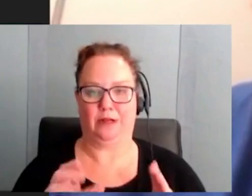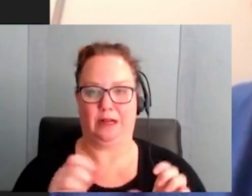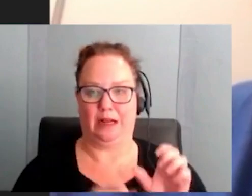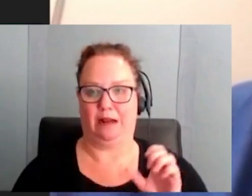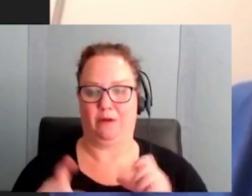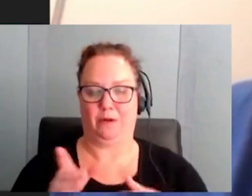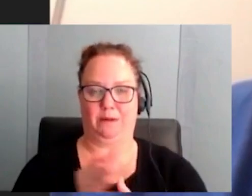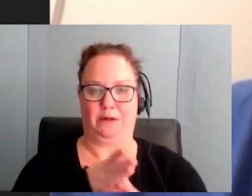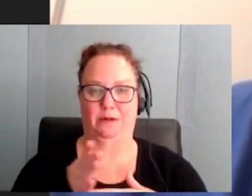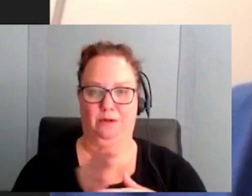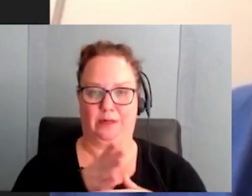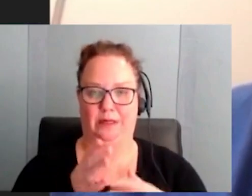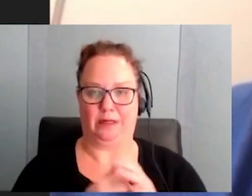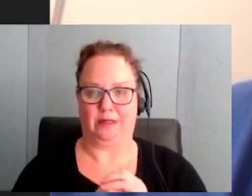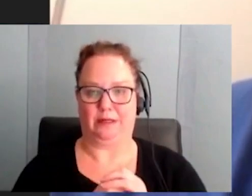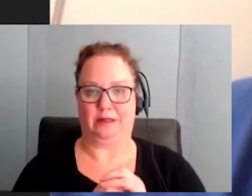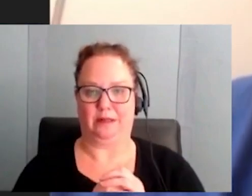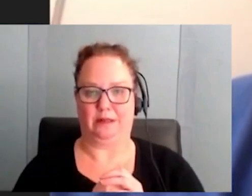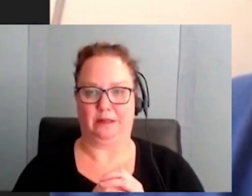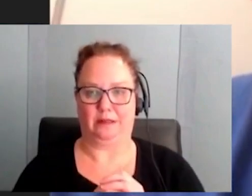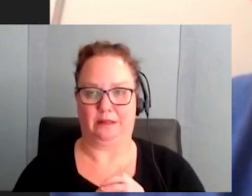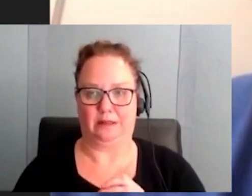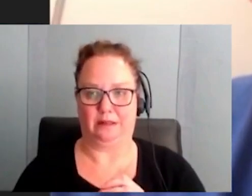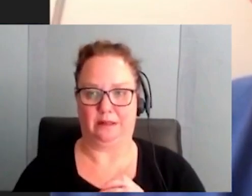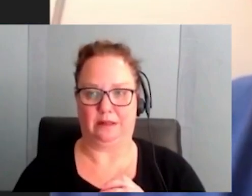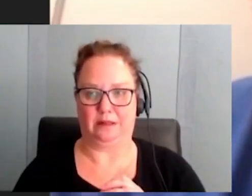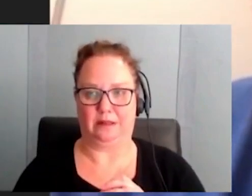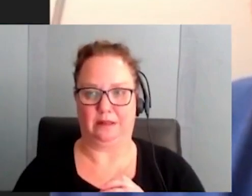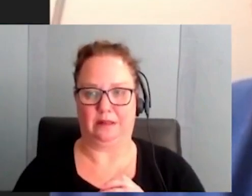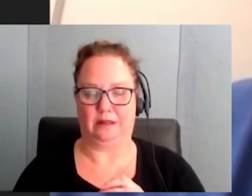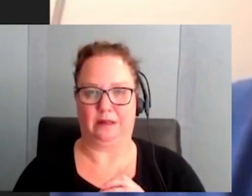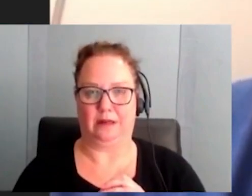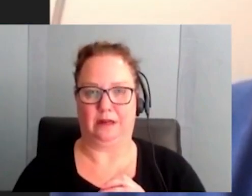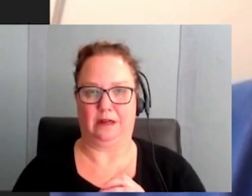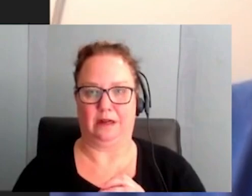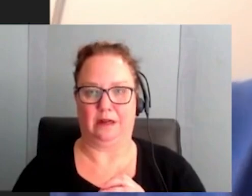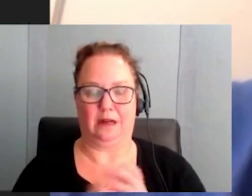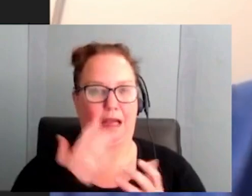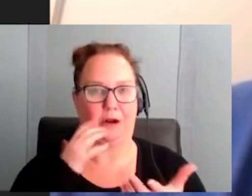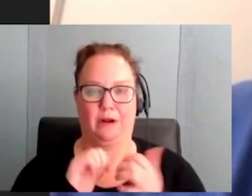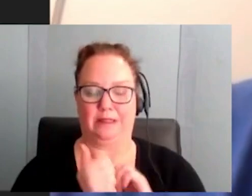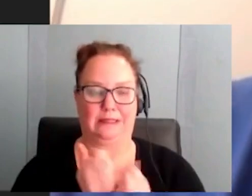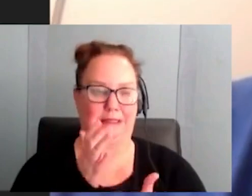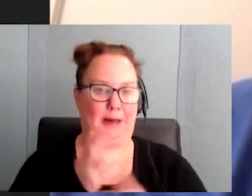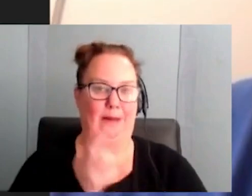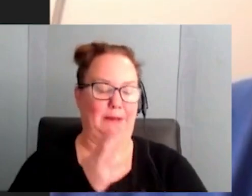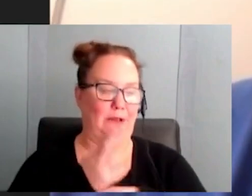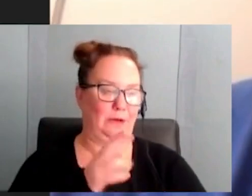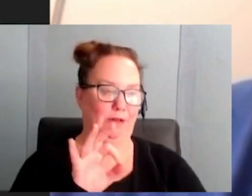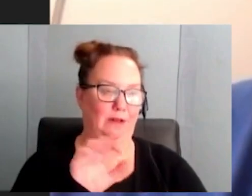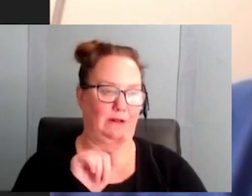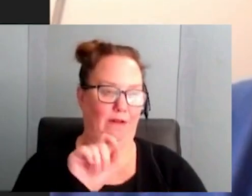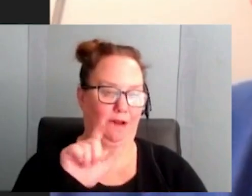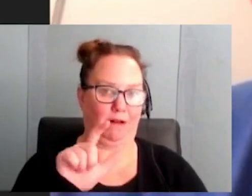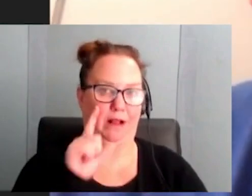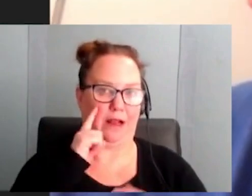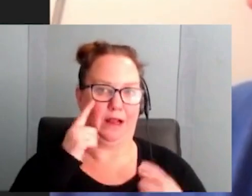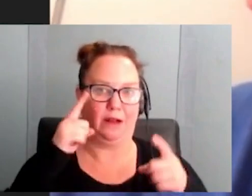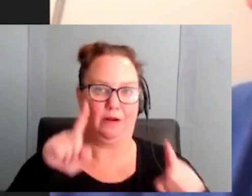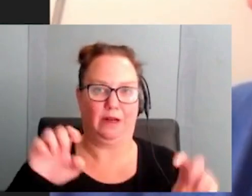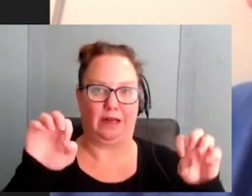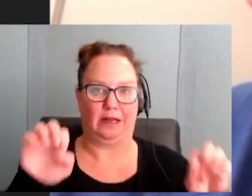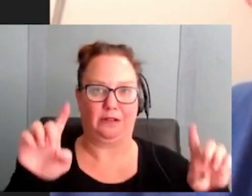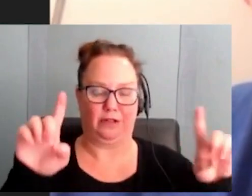in between. I don't know how to stop fentanyl use, but I do agree that